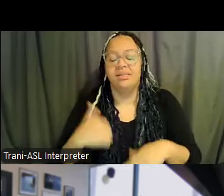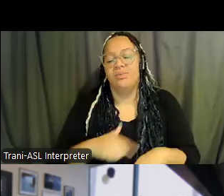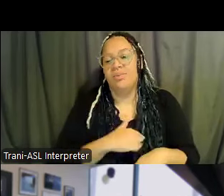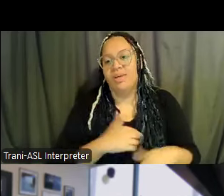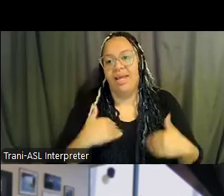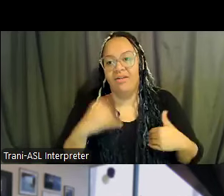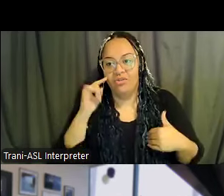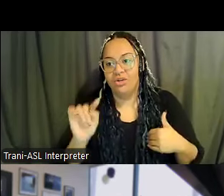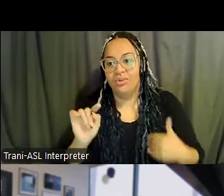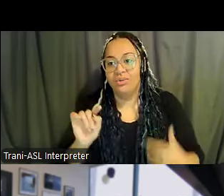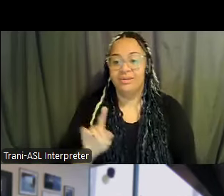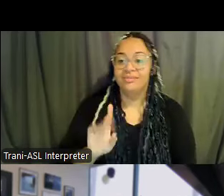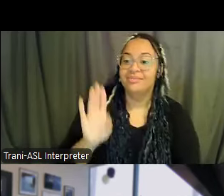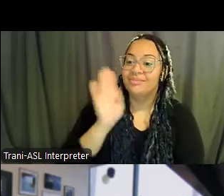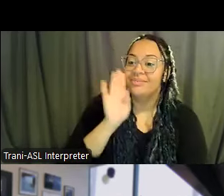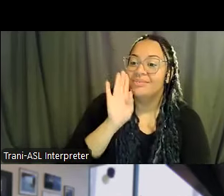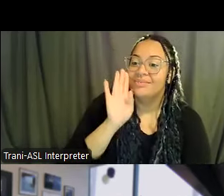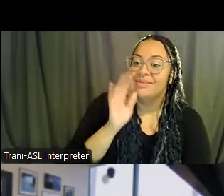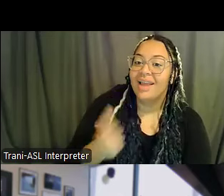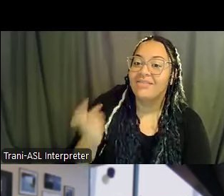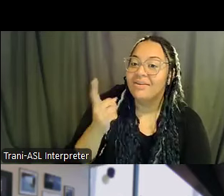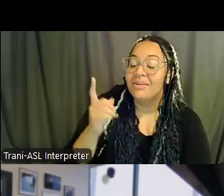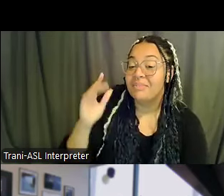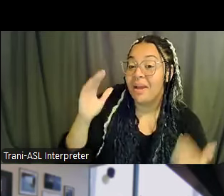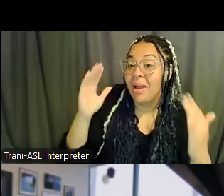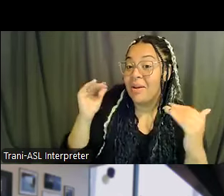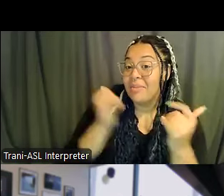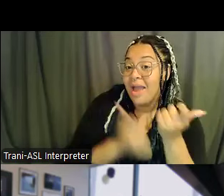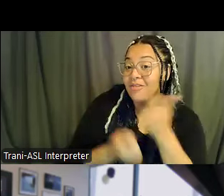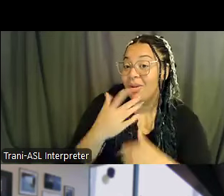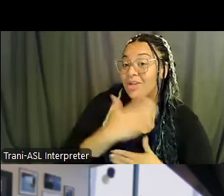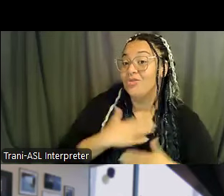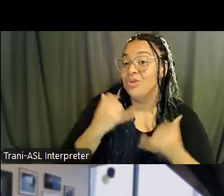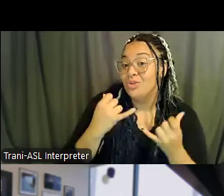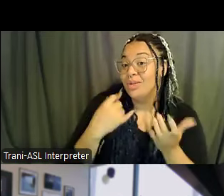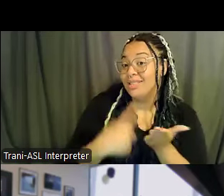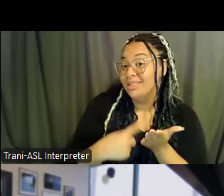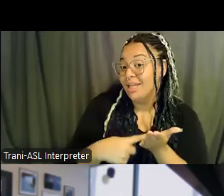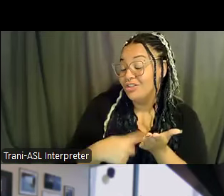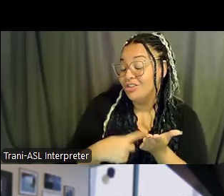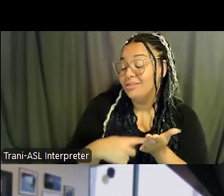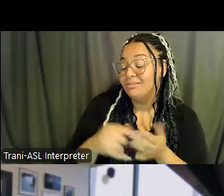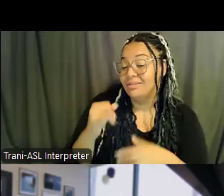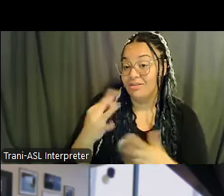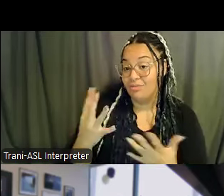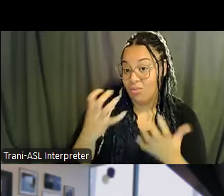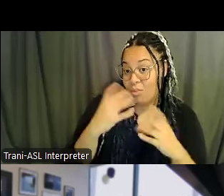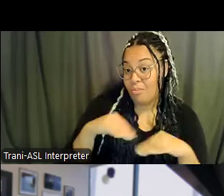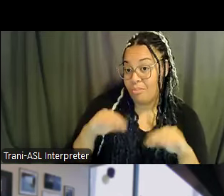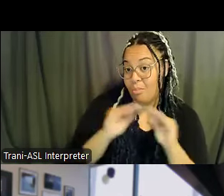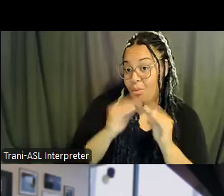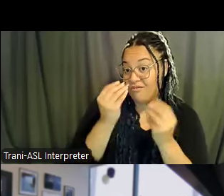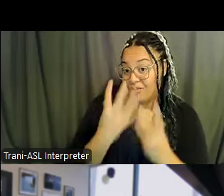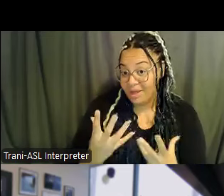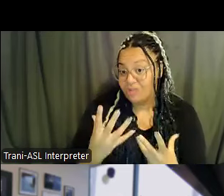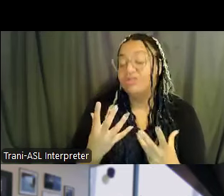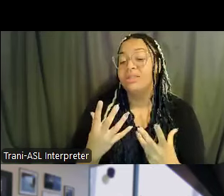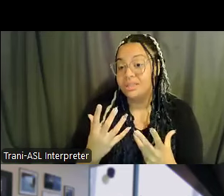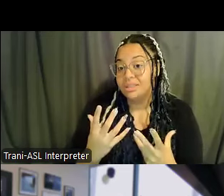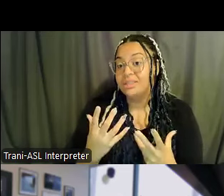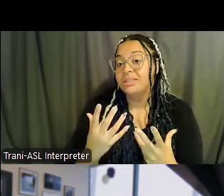Hi, everybody. Hope you guys all enjoyed today's discussion. If you guys want to get more information